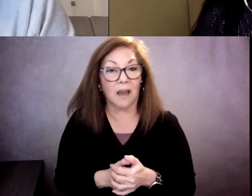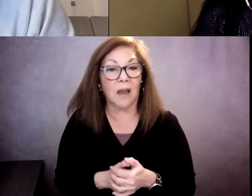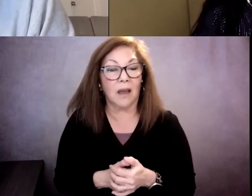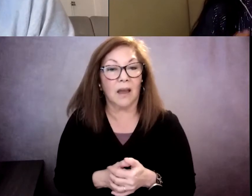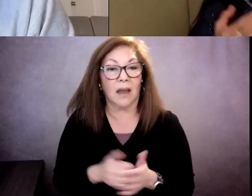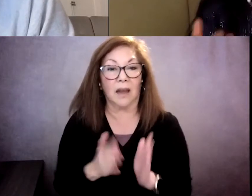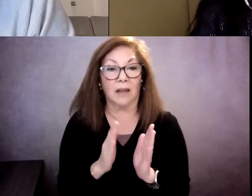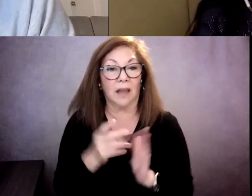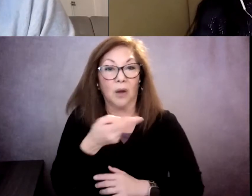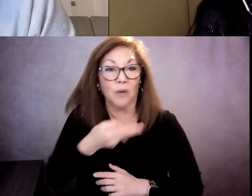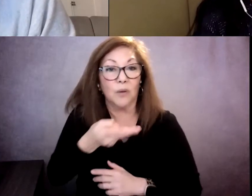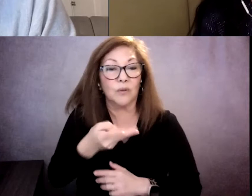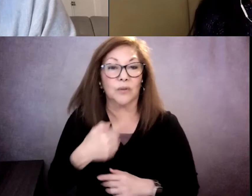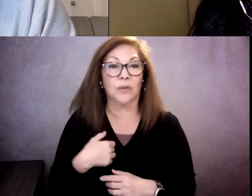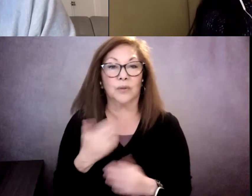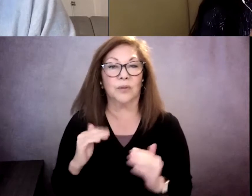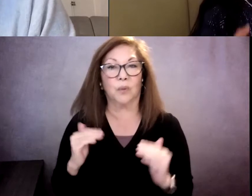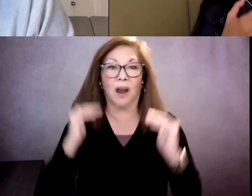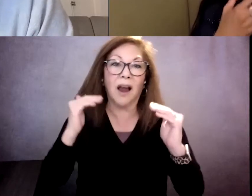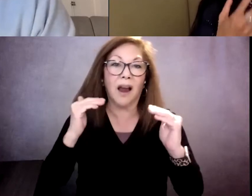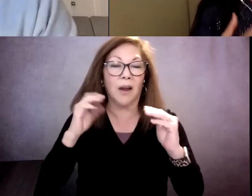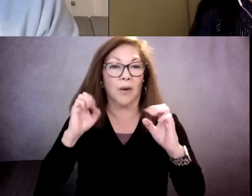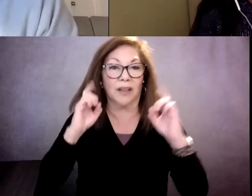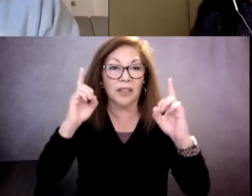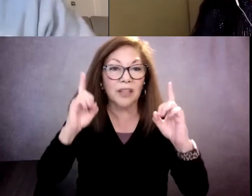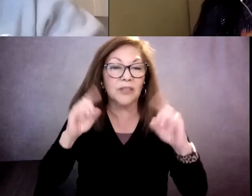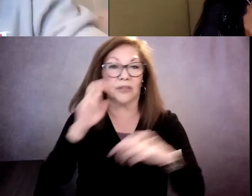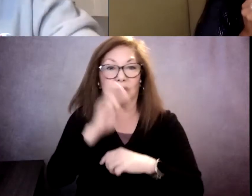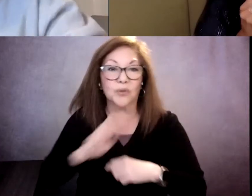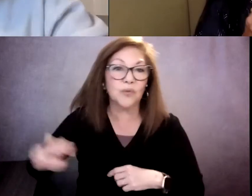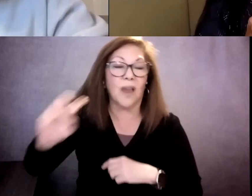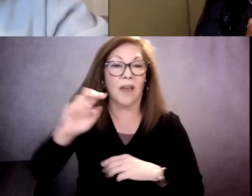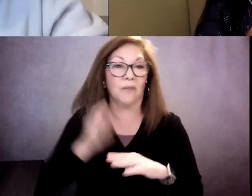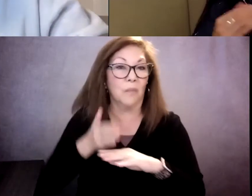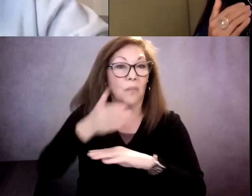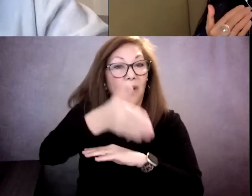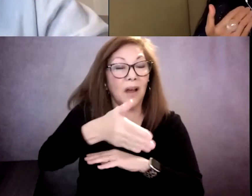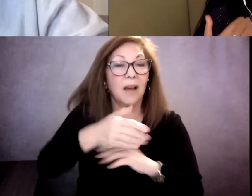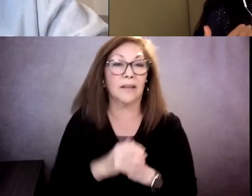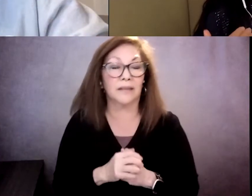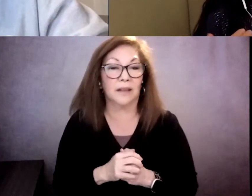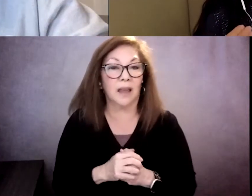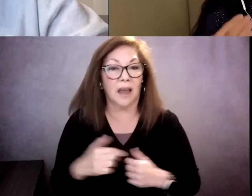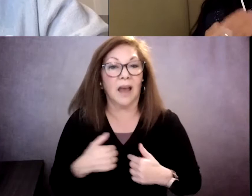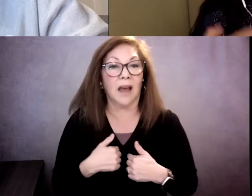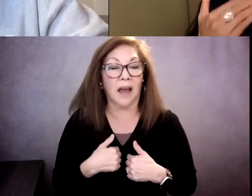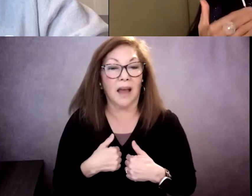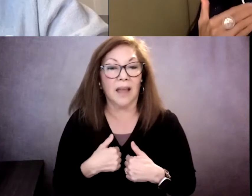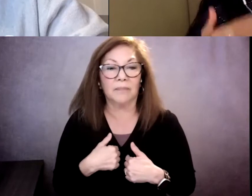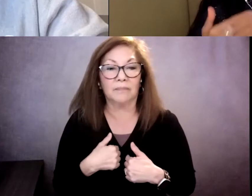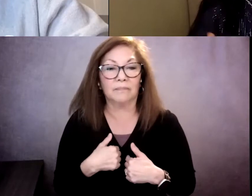allowed them access to higher education, travel abroad, and I would have to say, I